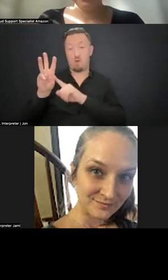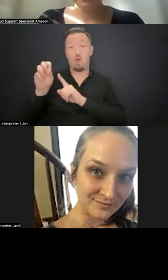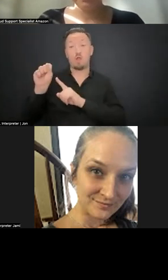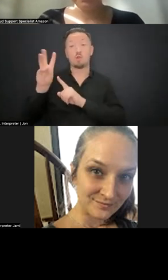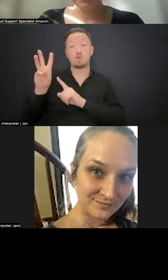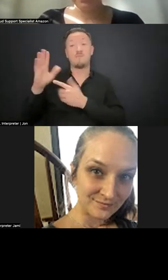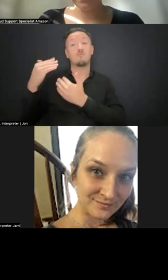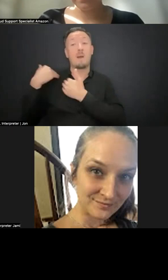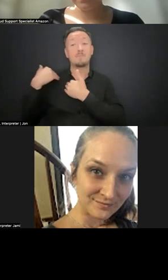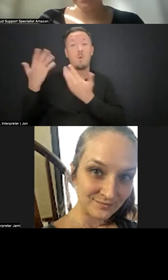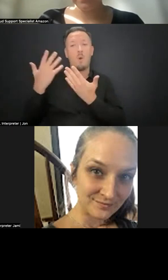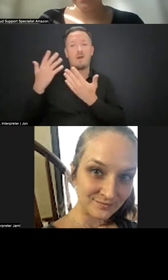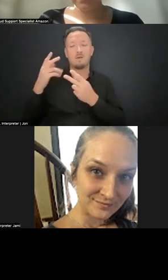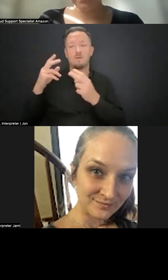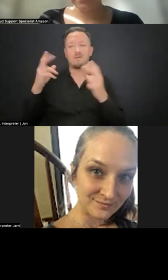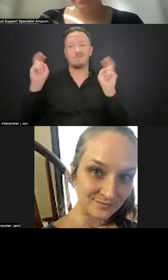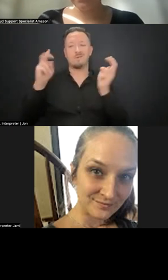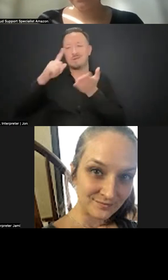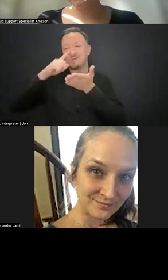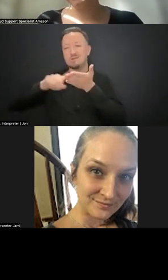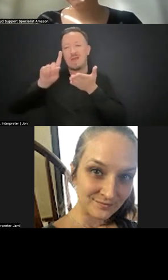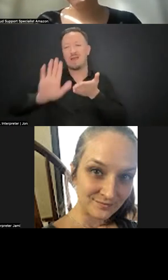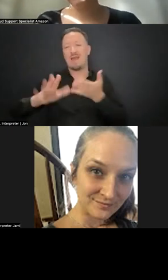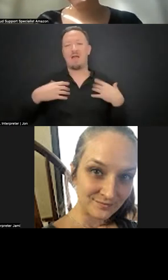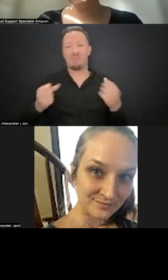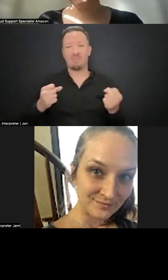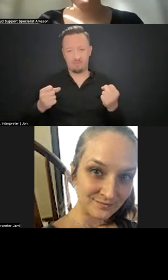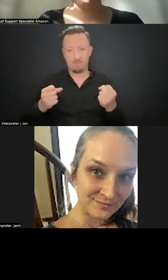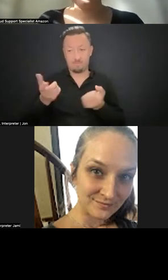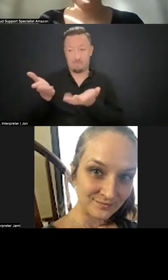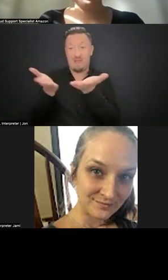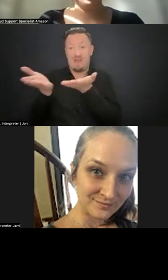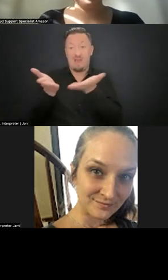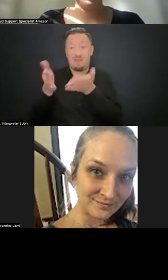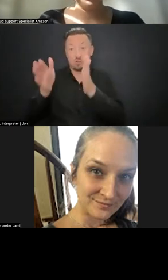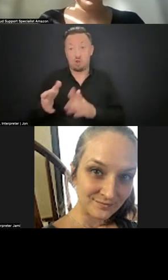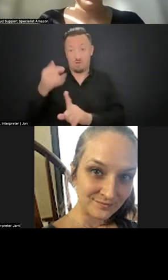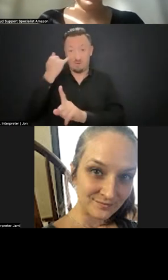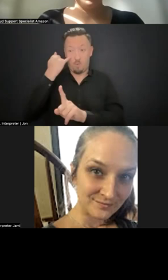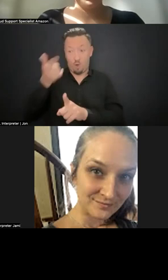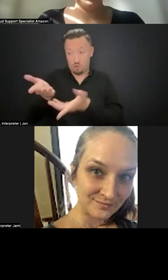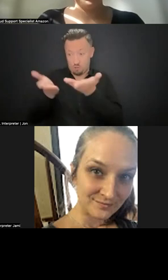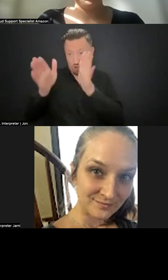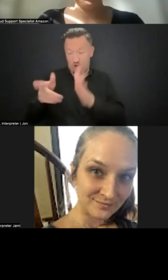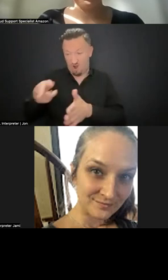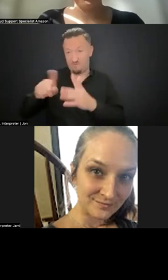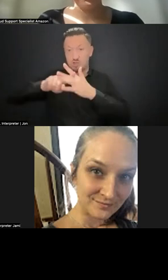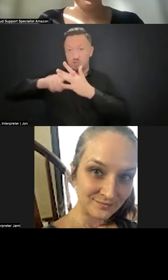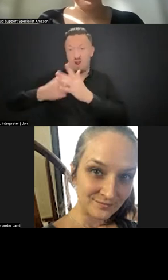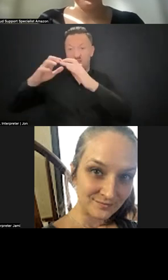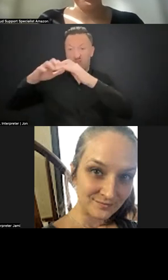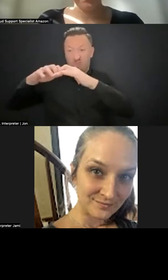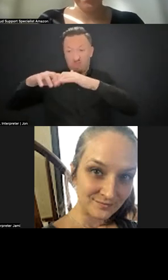And if the hardware is failing, it can move you into a different instance of that